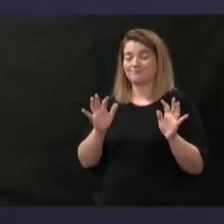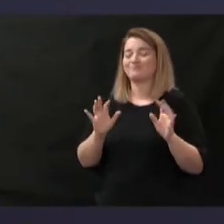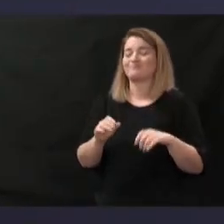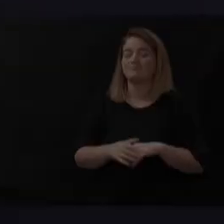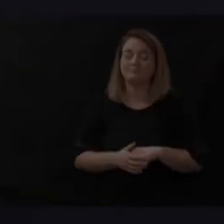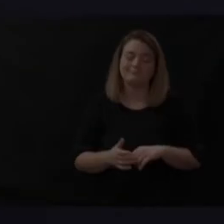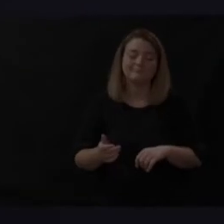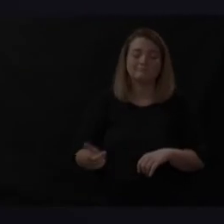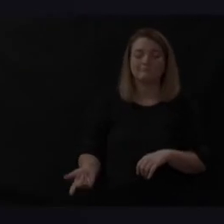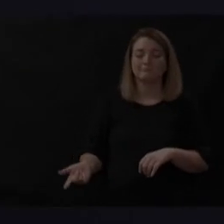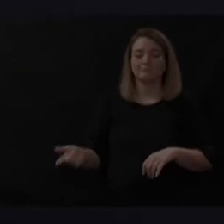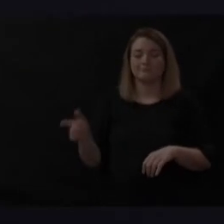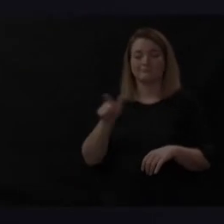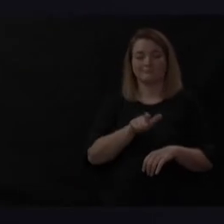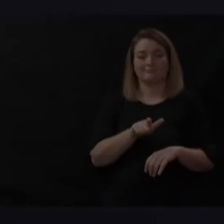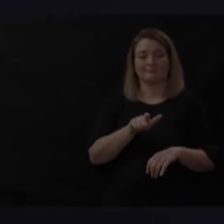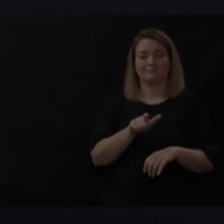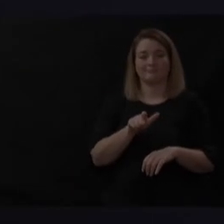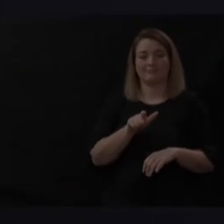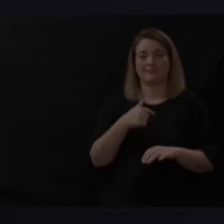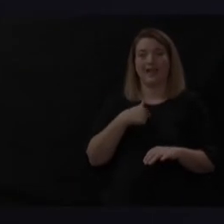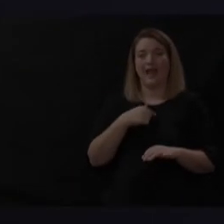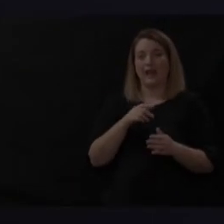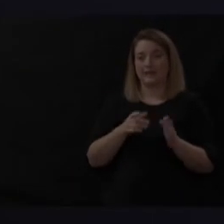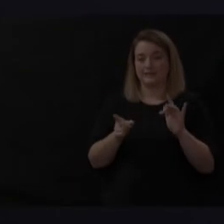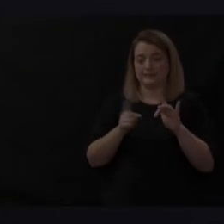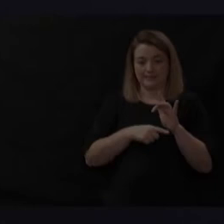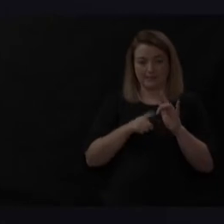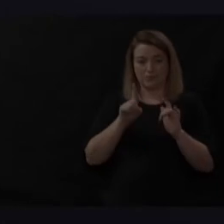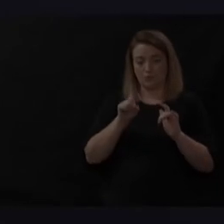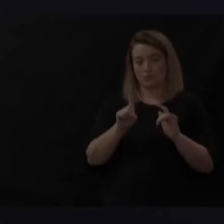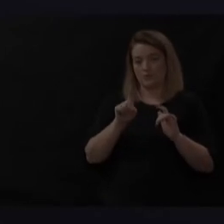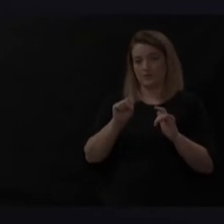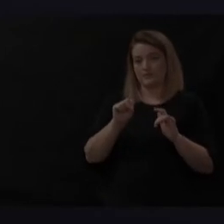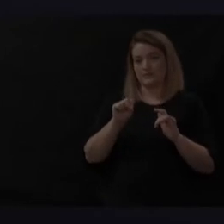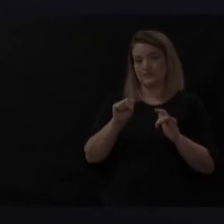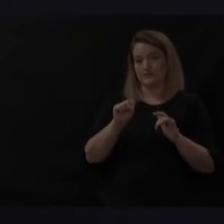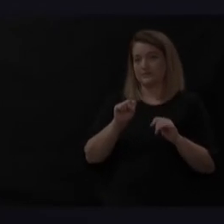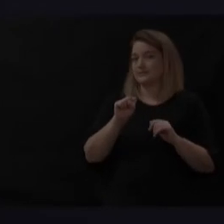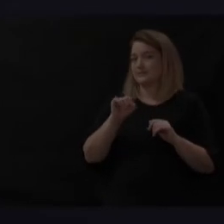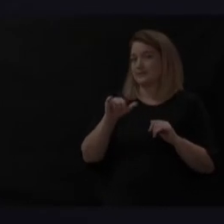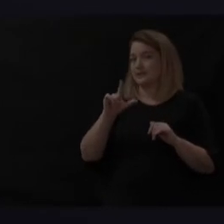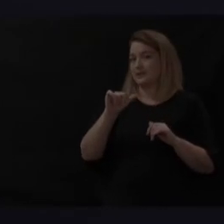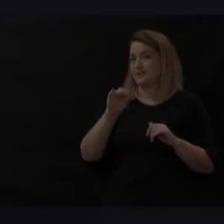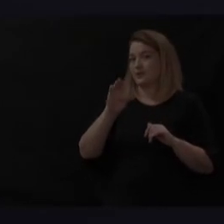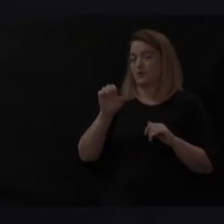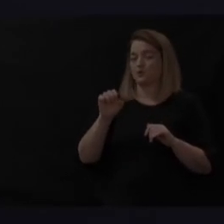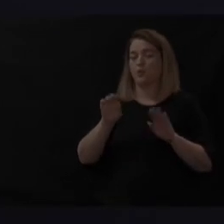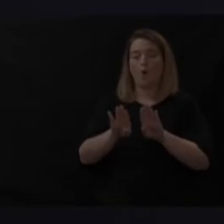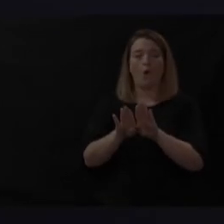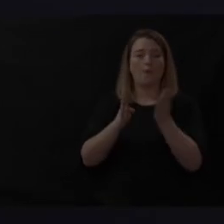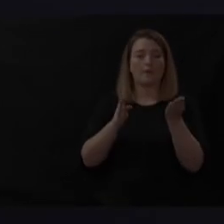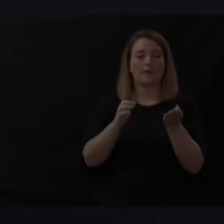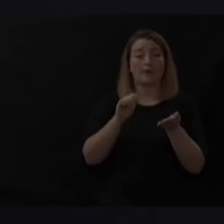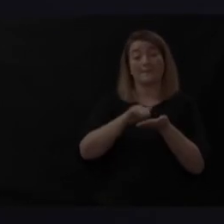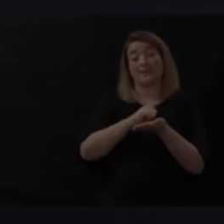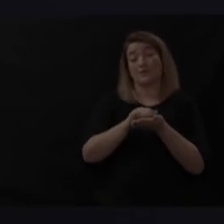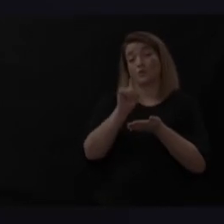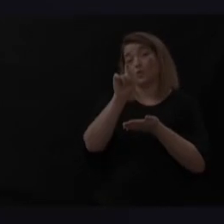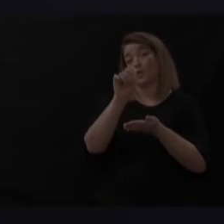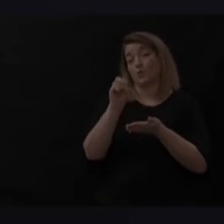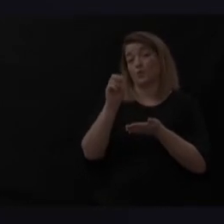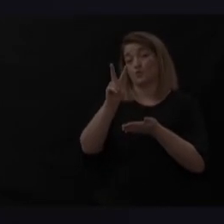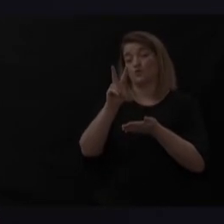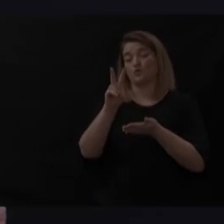Okay. I skipped one syllable sort, so we're going to go to page 102 in the book with a